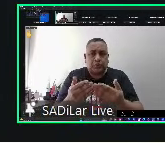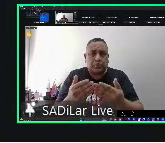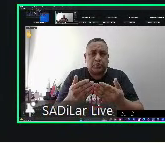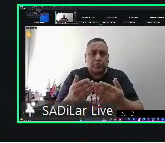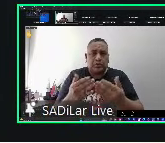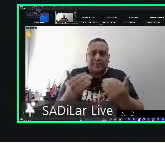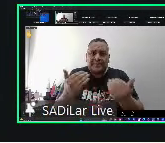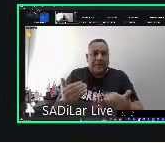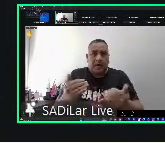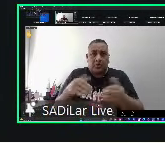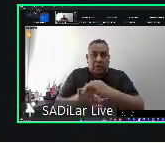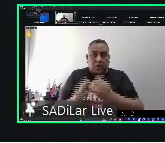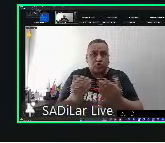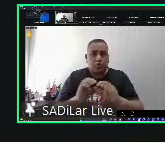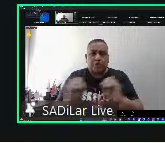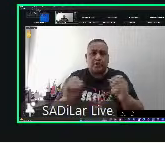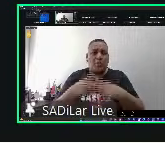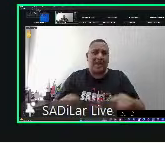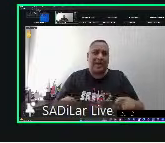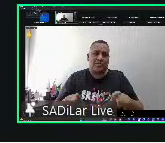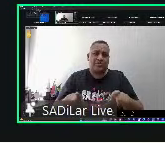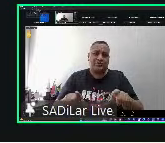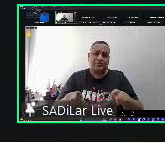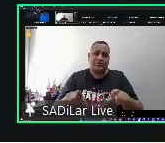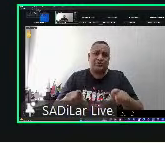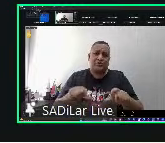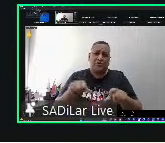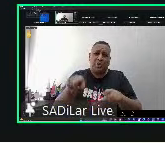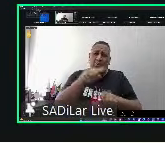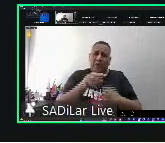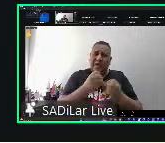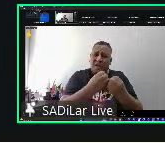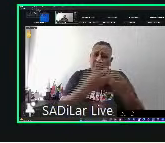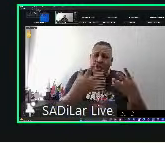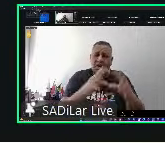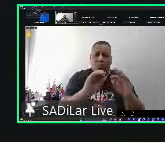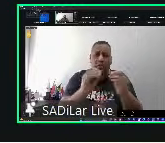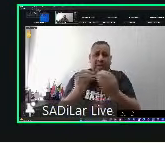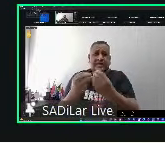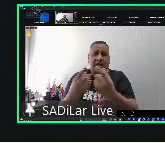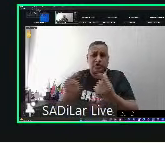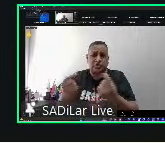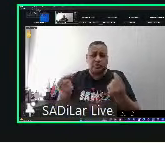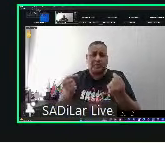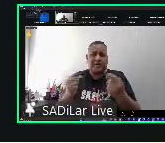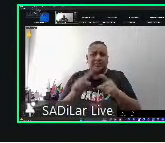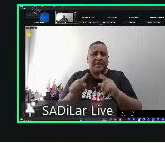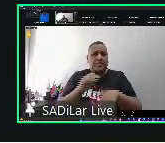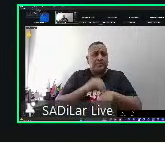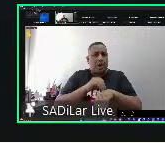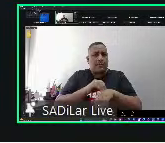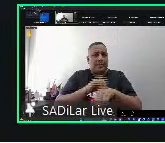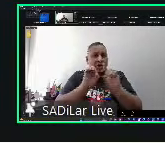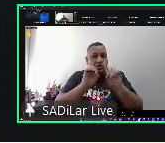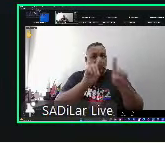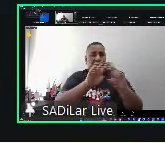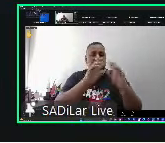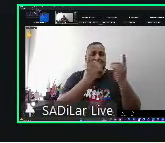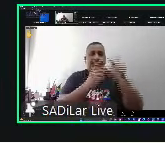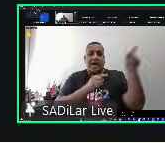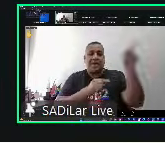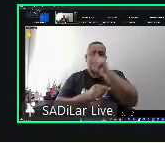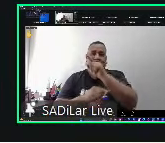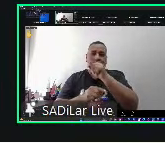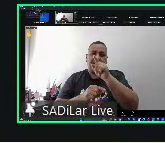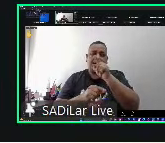the parents don't know what to do. The kids are then kept at home, and then until they enter the school, that